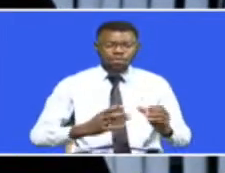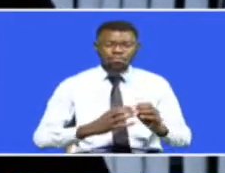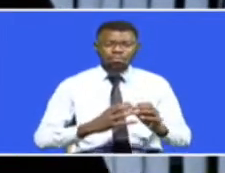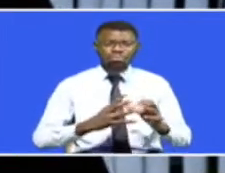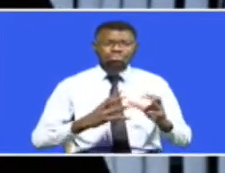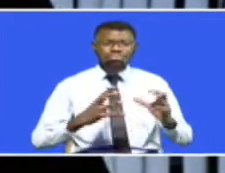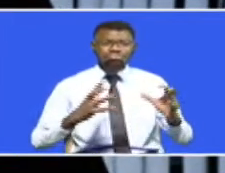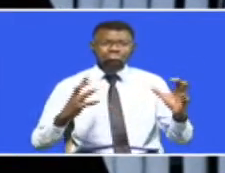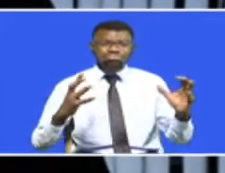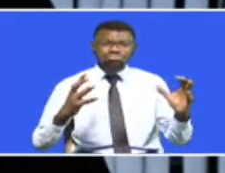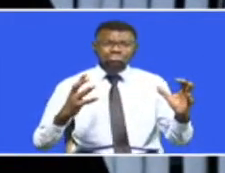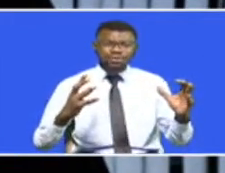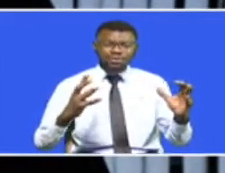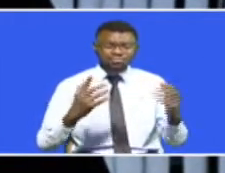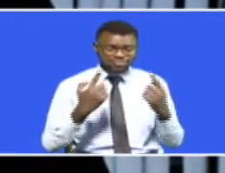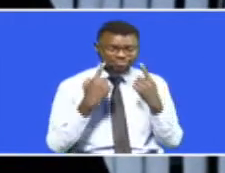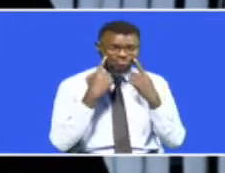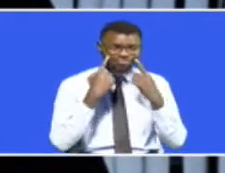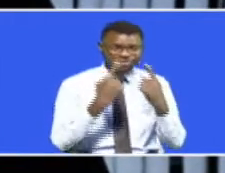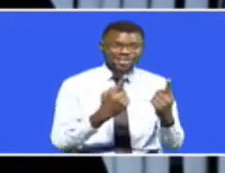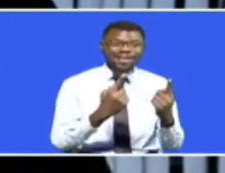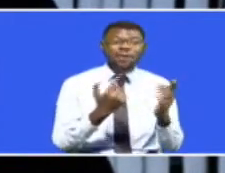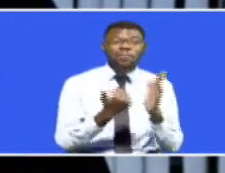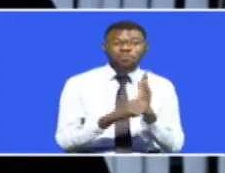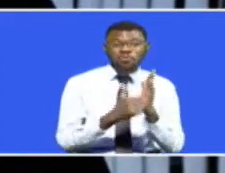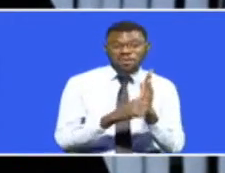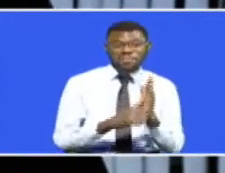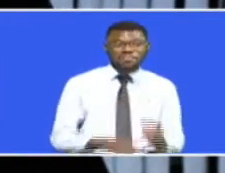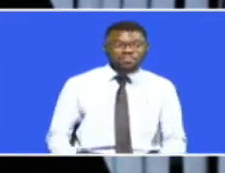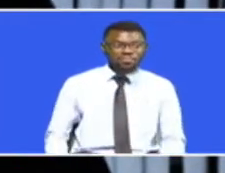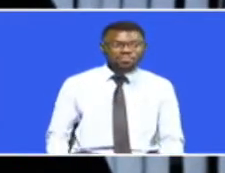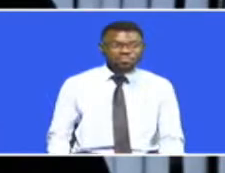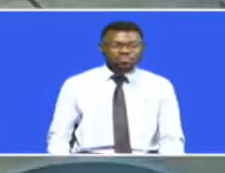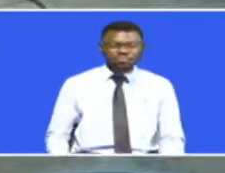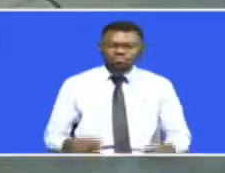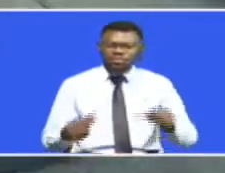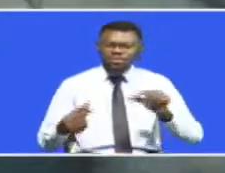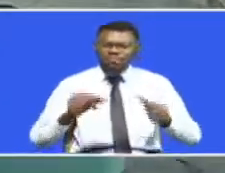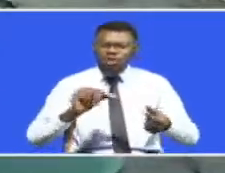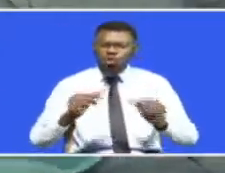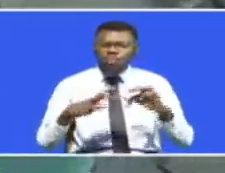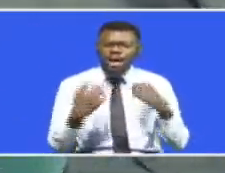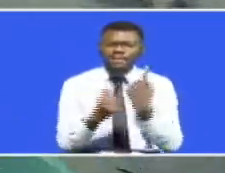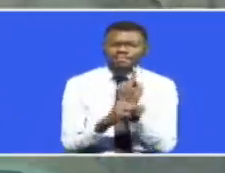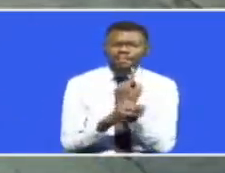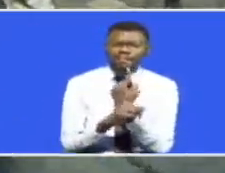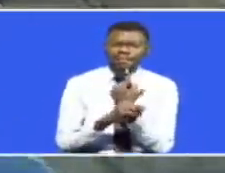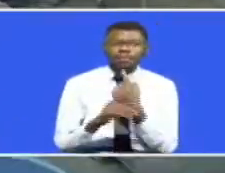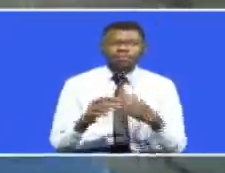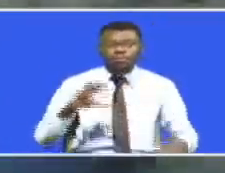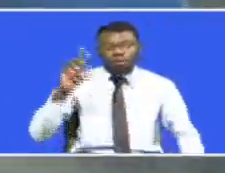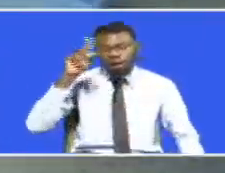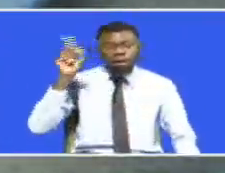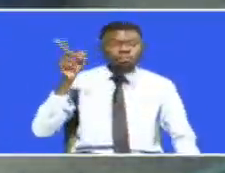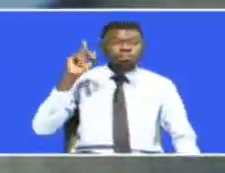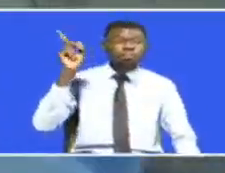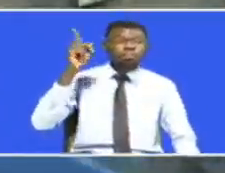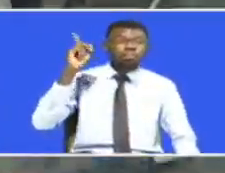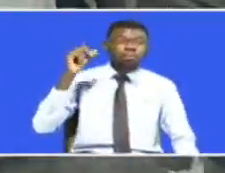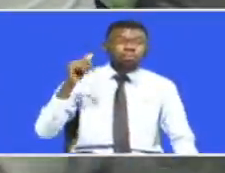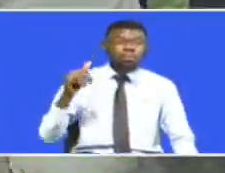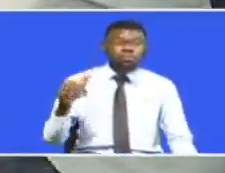miguu. Tuwezi penda. But I think ni hizo chemicals. Mtu alikuwa amelewa, hata labda usiku